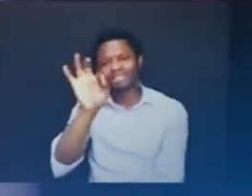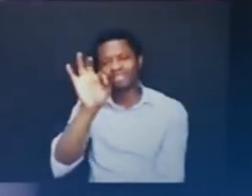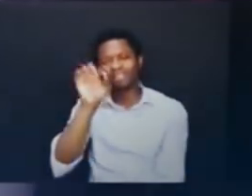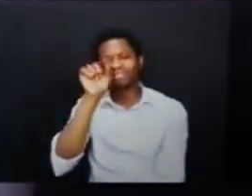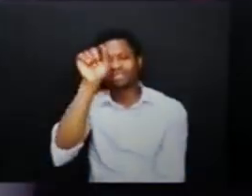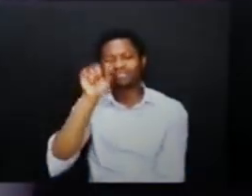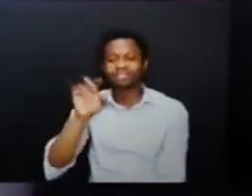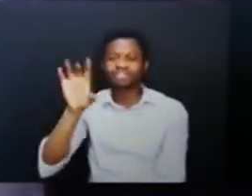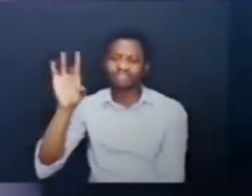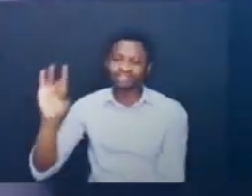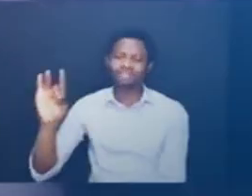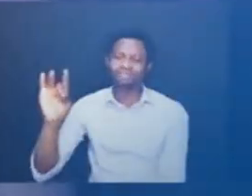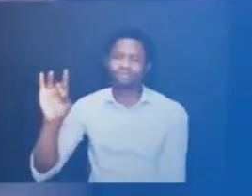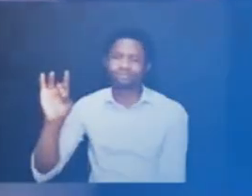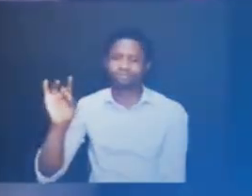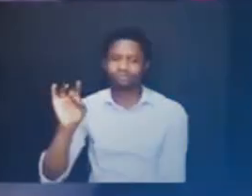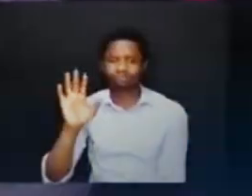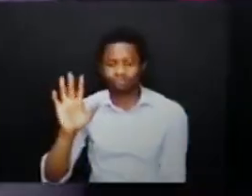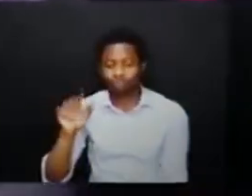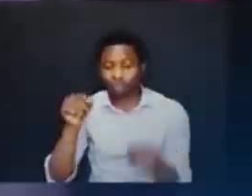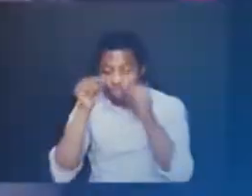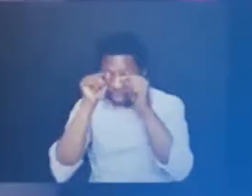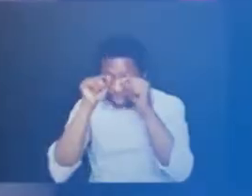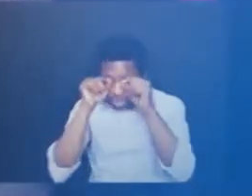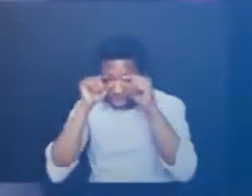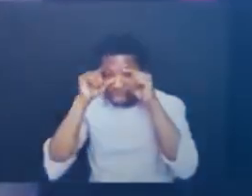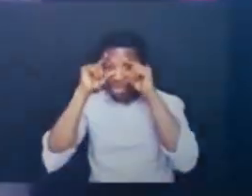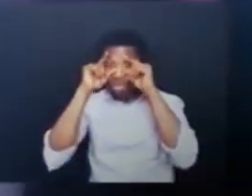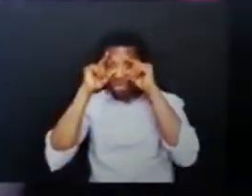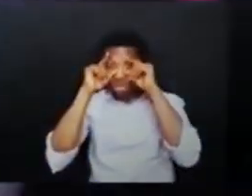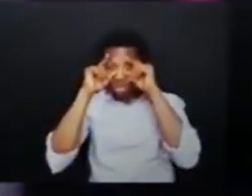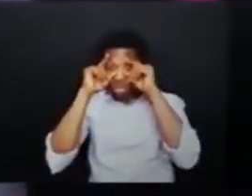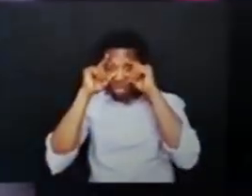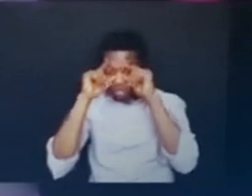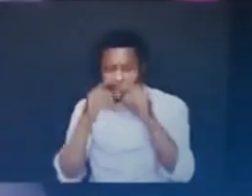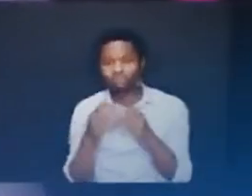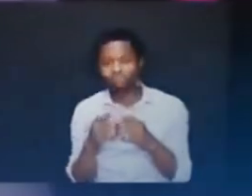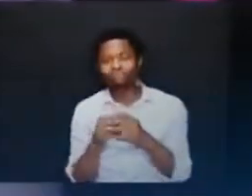2 Corinthians 9:8. I want you to open your eyes if you can.